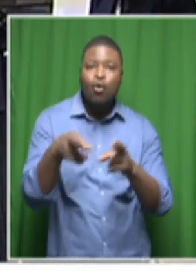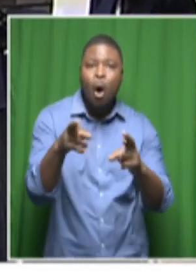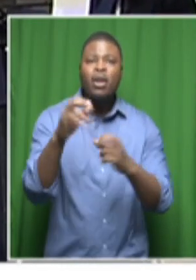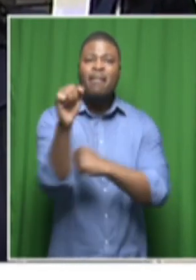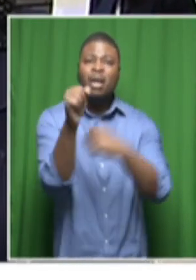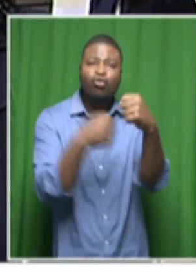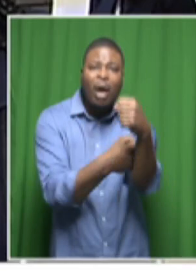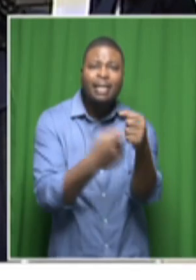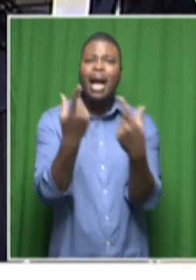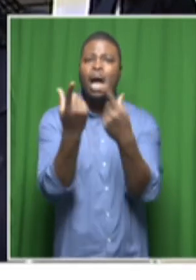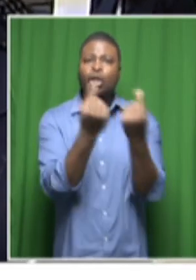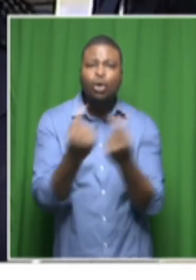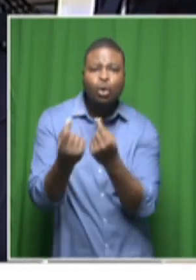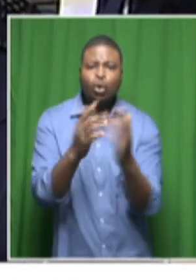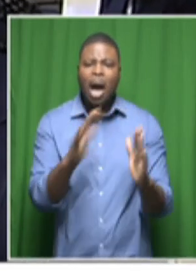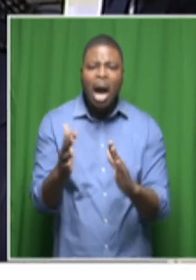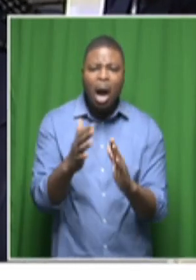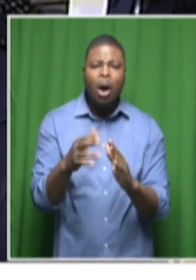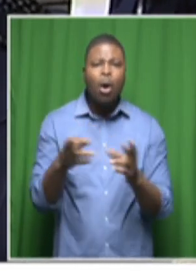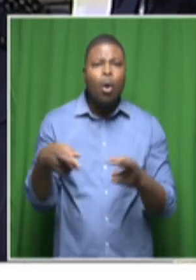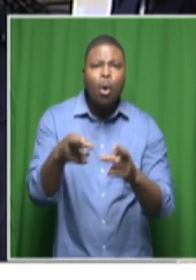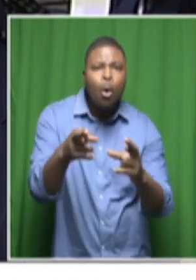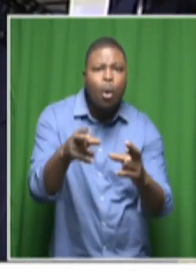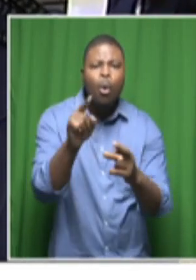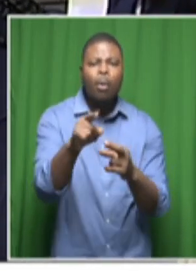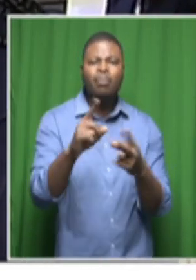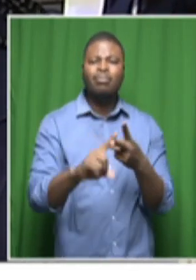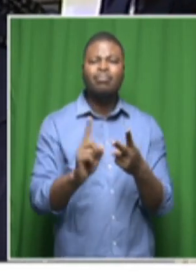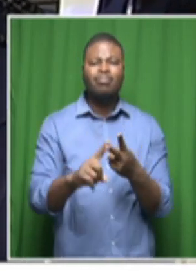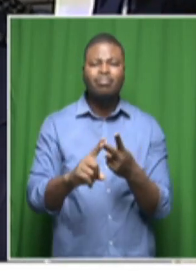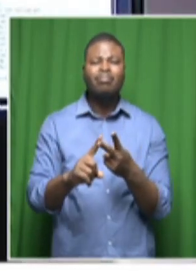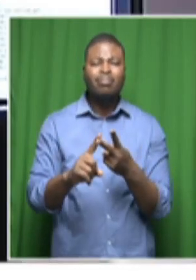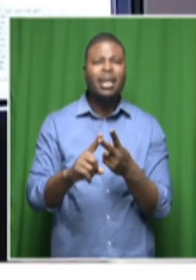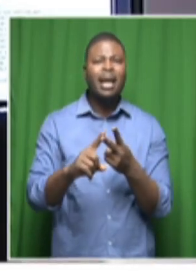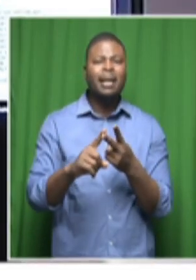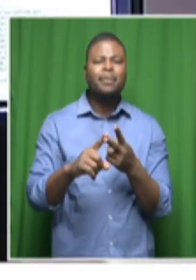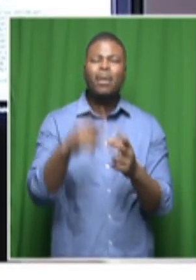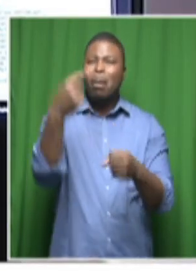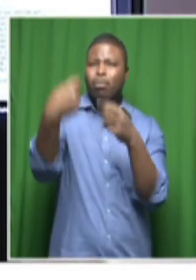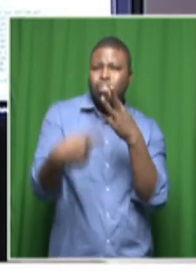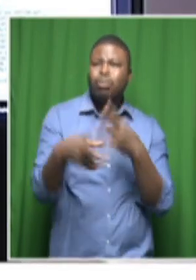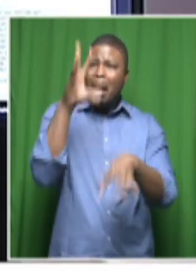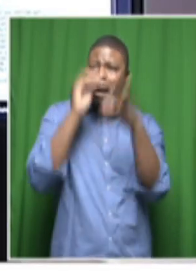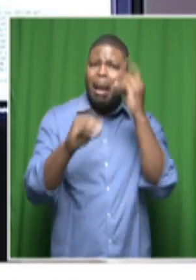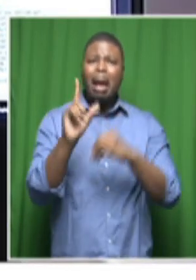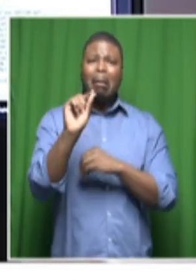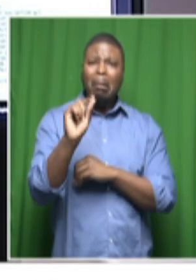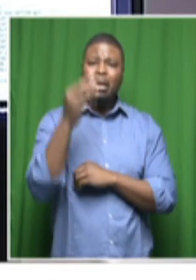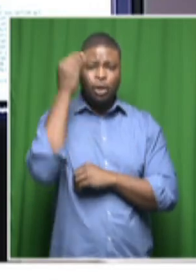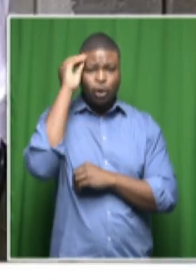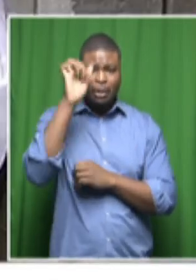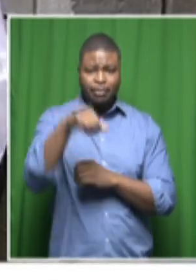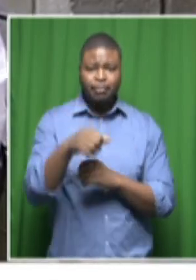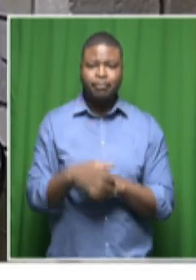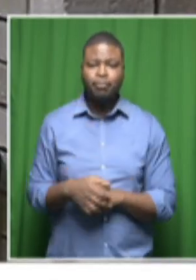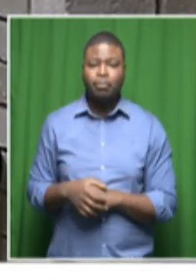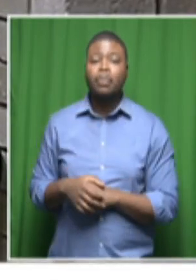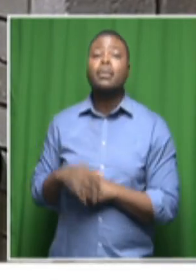process on making roads, the tars, the gravel roads and all of that. The festival, which started on Wednesday last